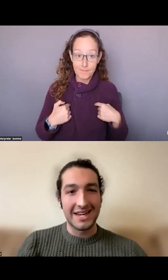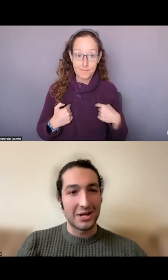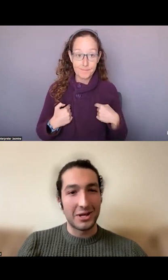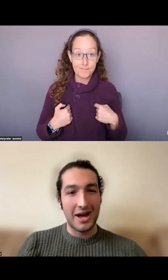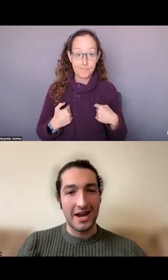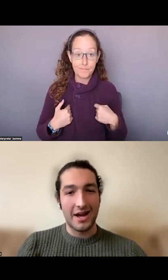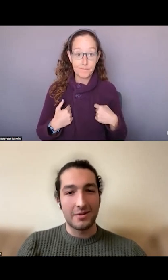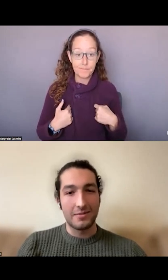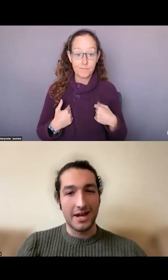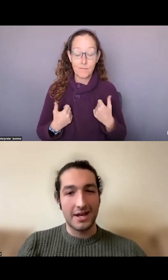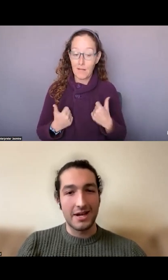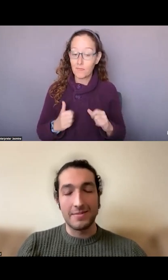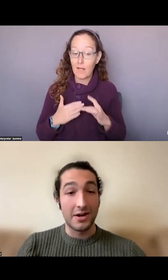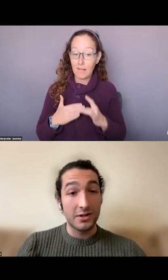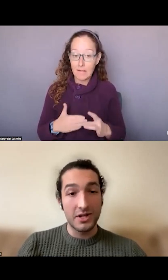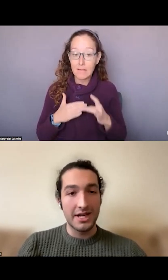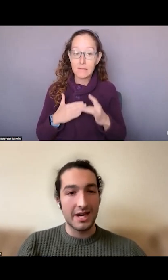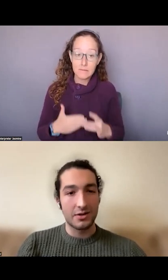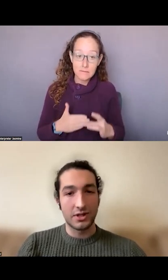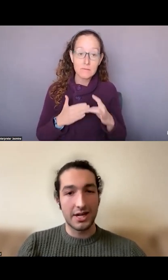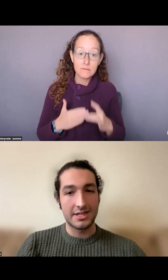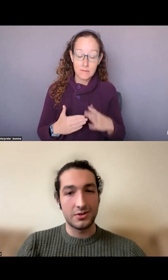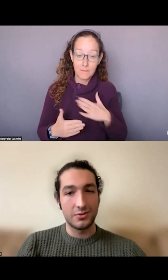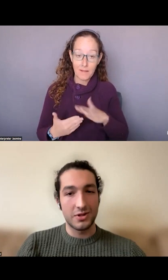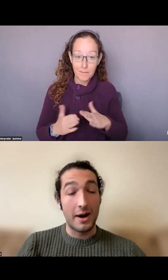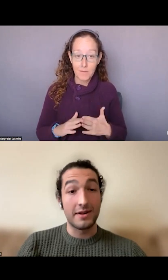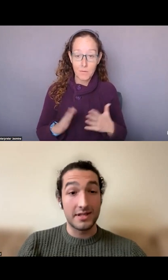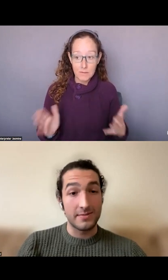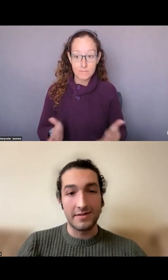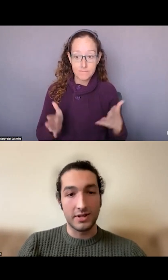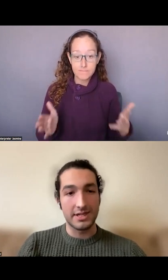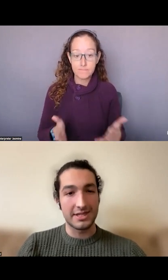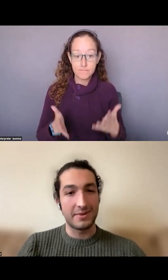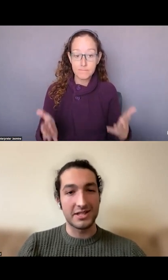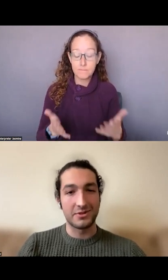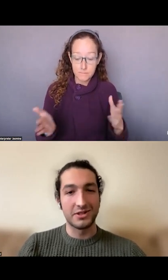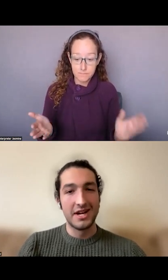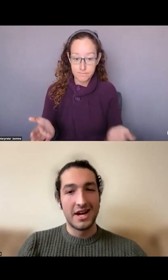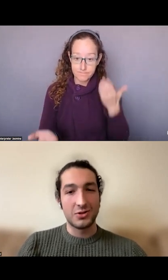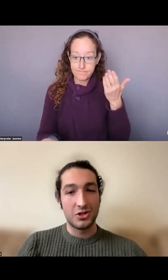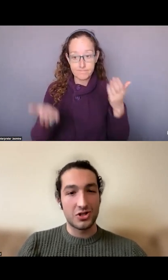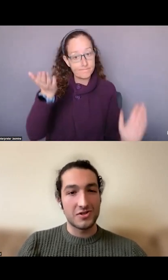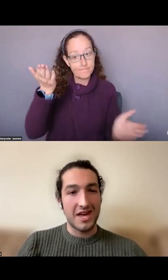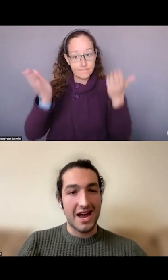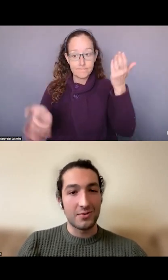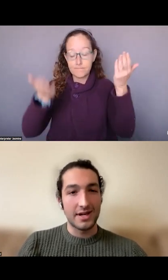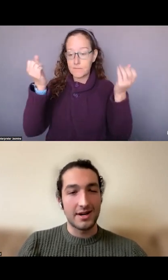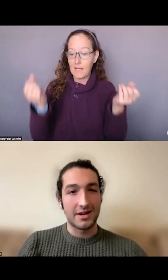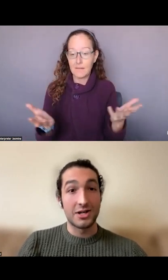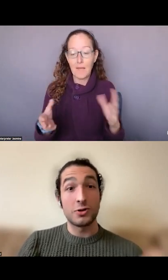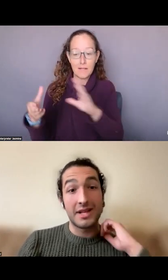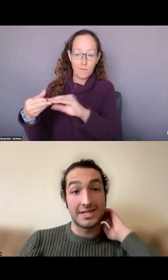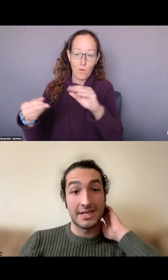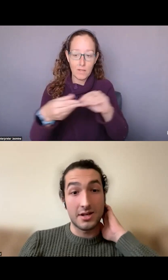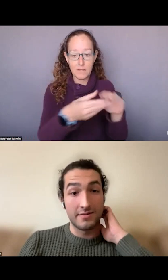tried leading a lot in my own community and working to uplift as many voices as possible to ensure that we